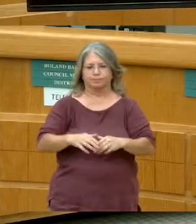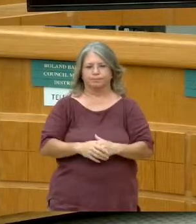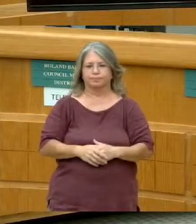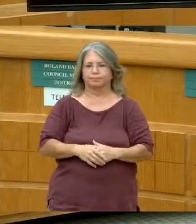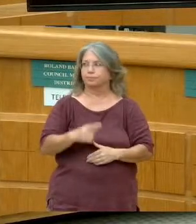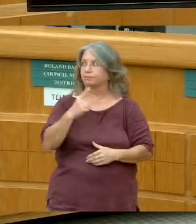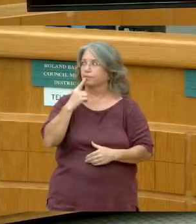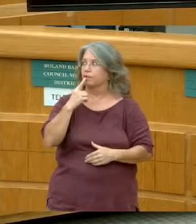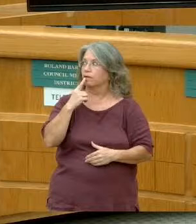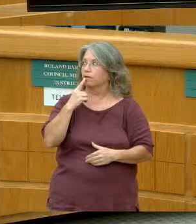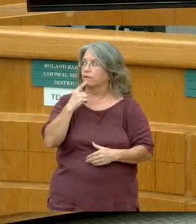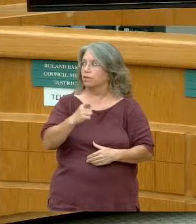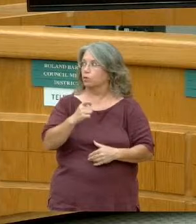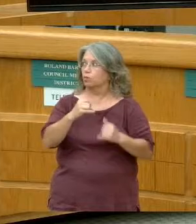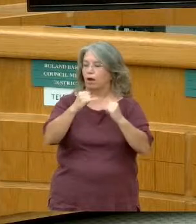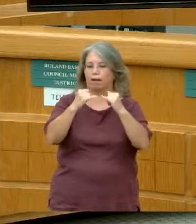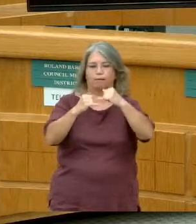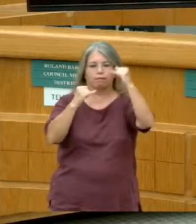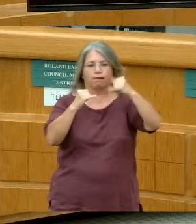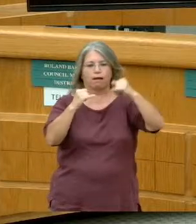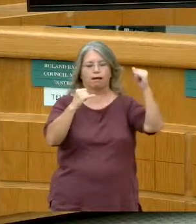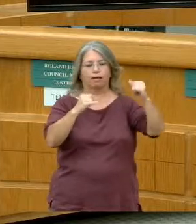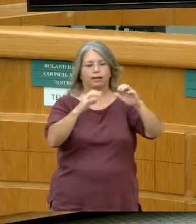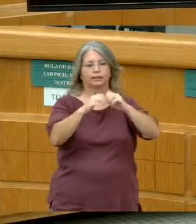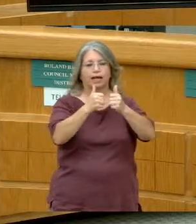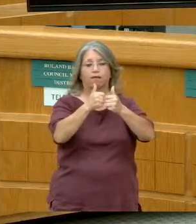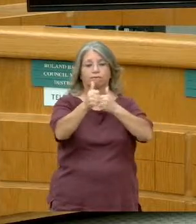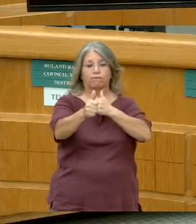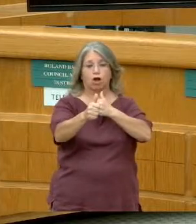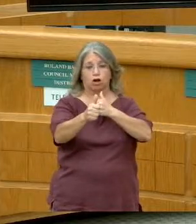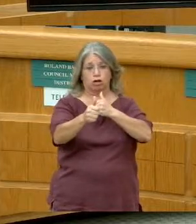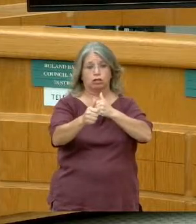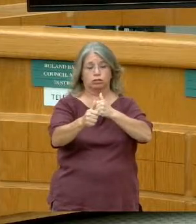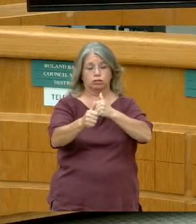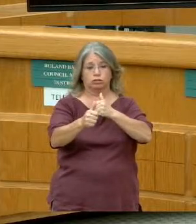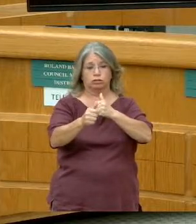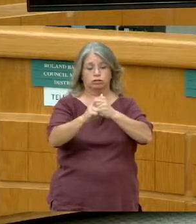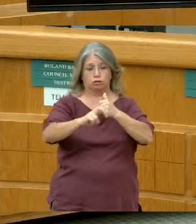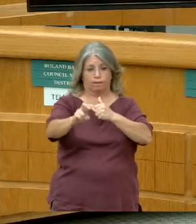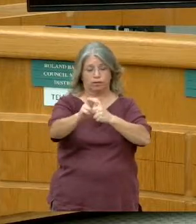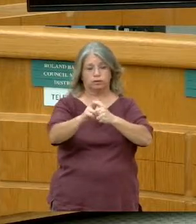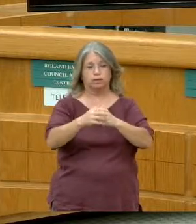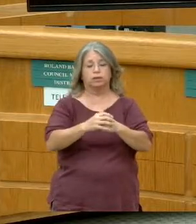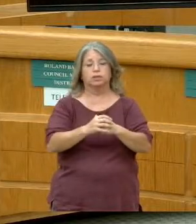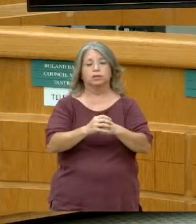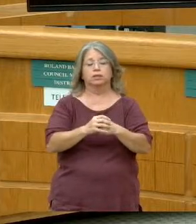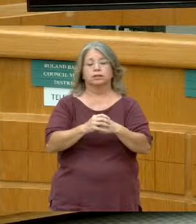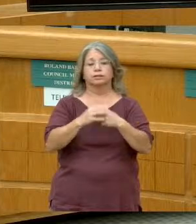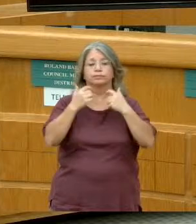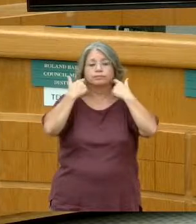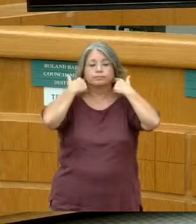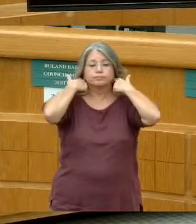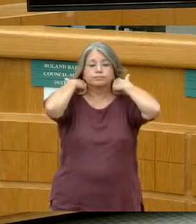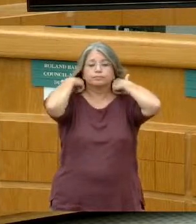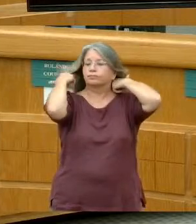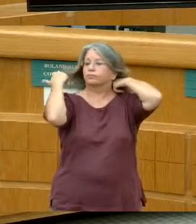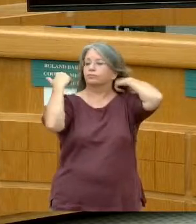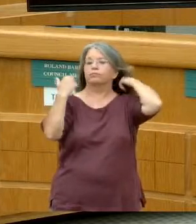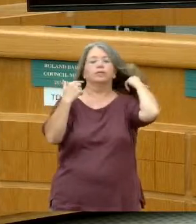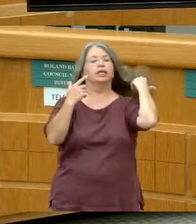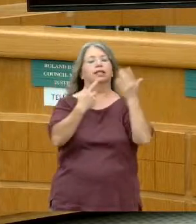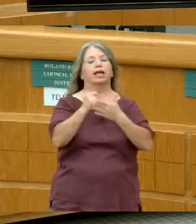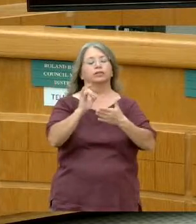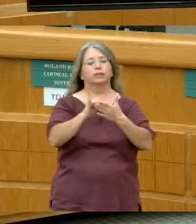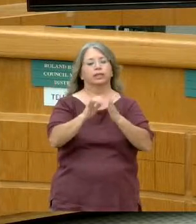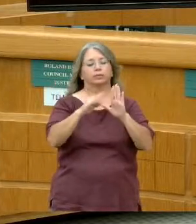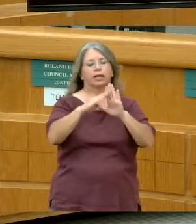red line is distance traveled. The average amount of distance traveled, this is a positive development from last week where that was kind of leveling